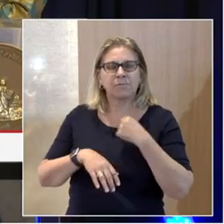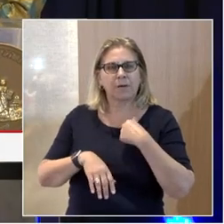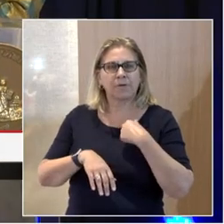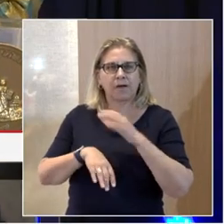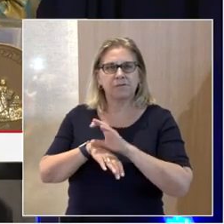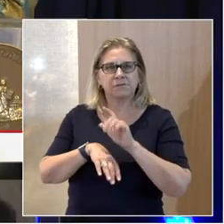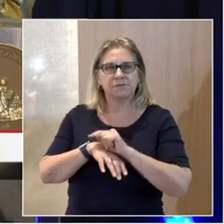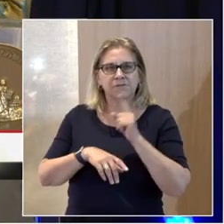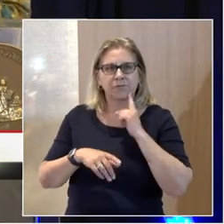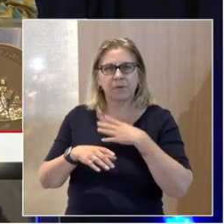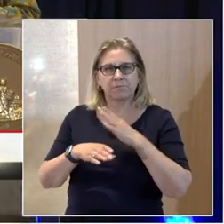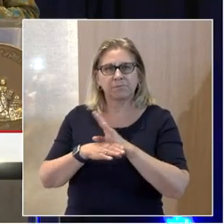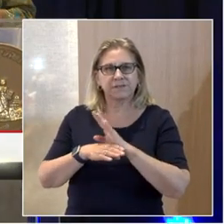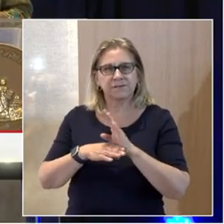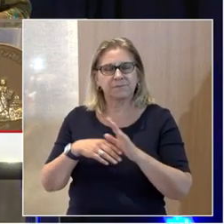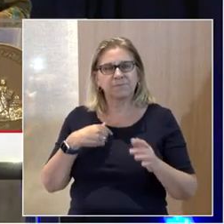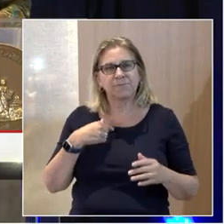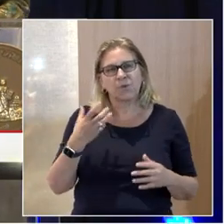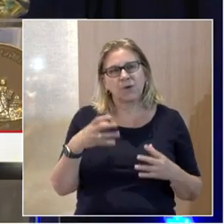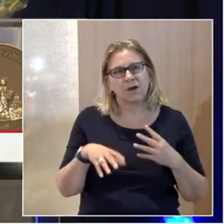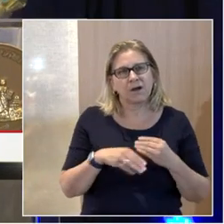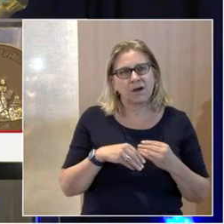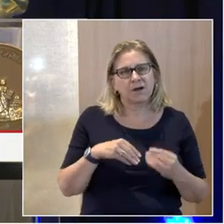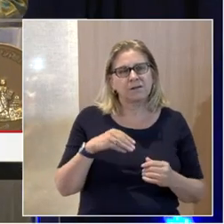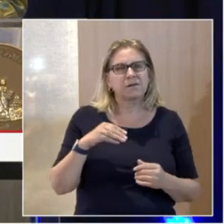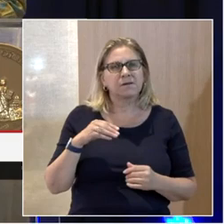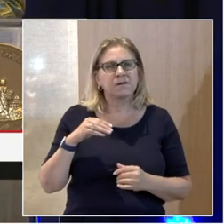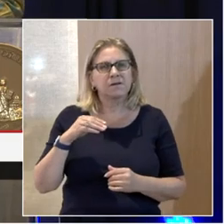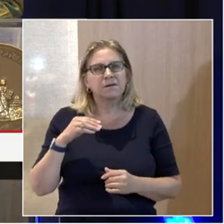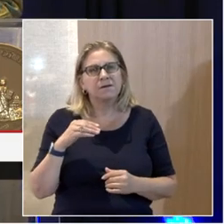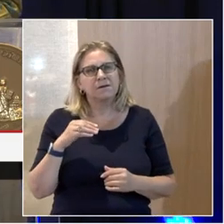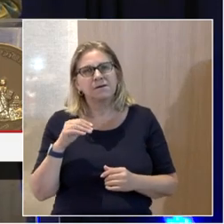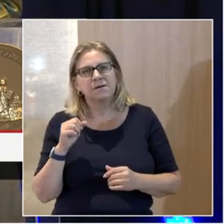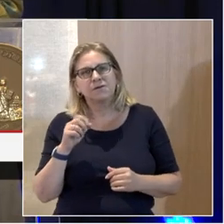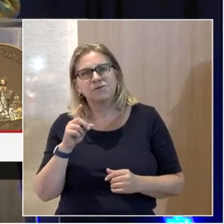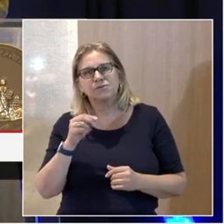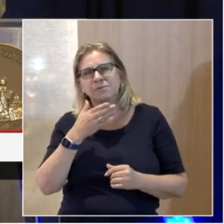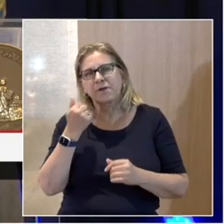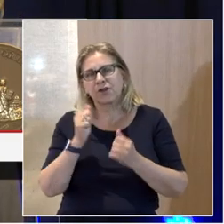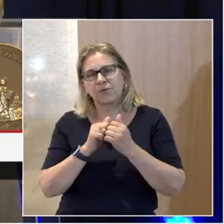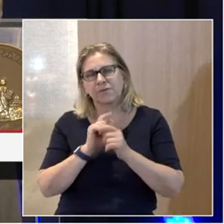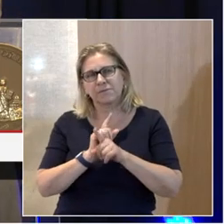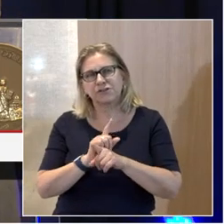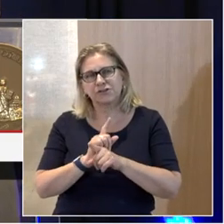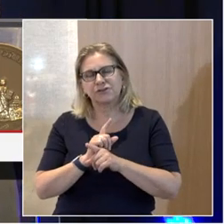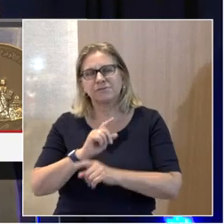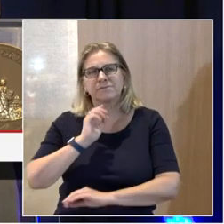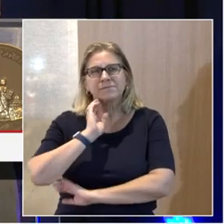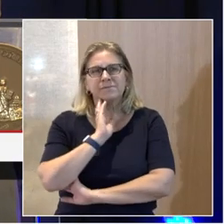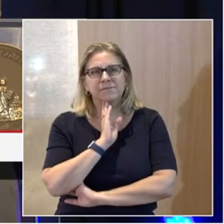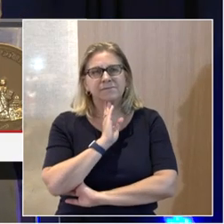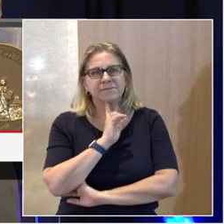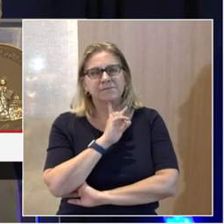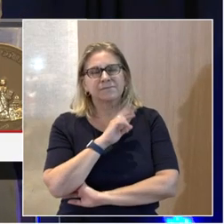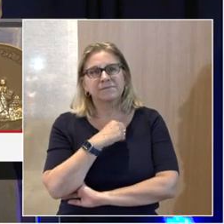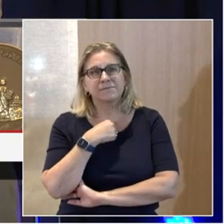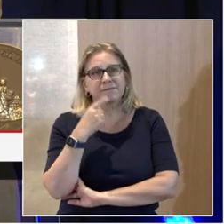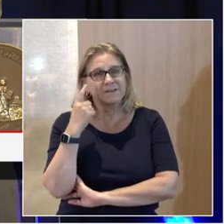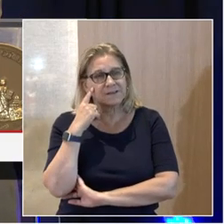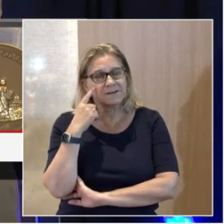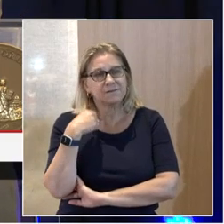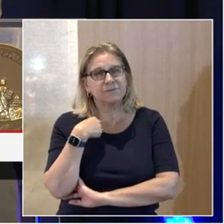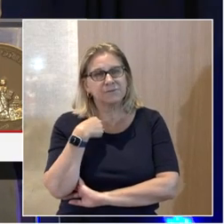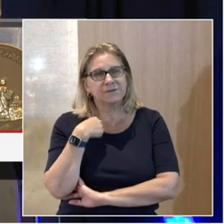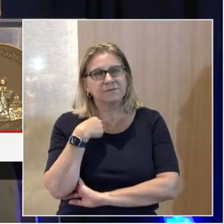that we need to do better with mentoring. And I think we isolate it by putting it in